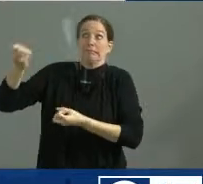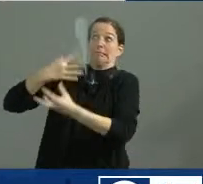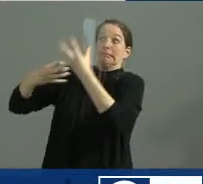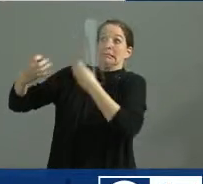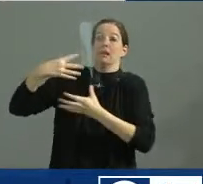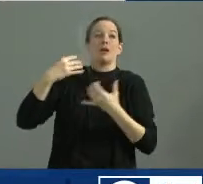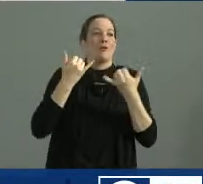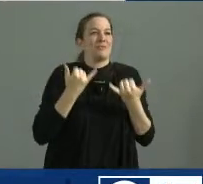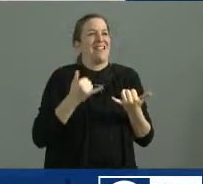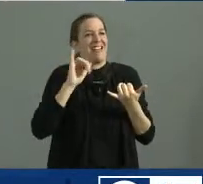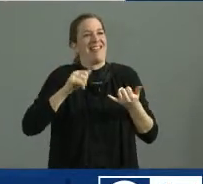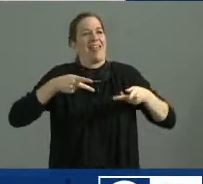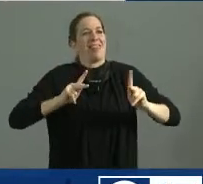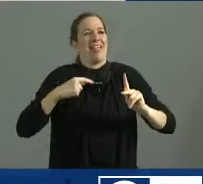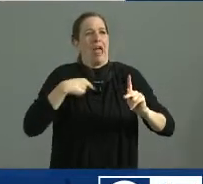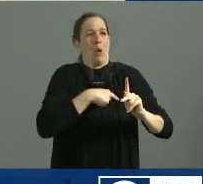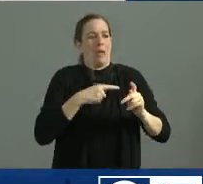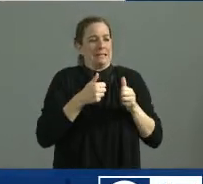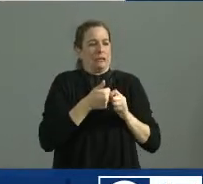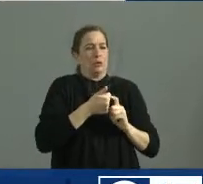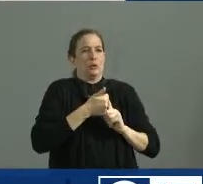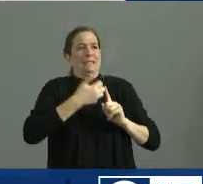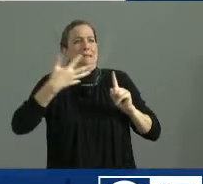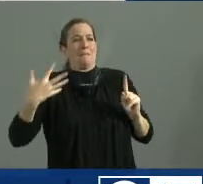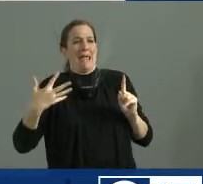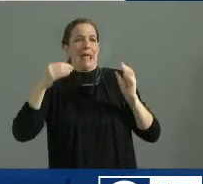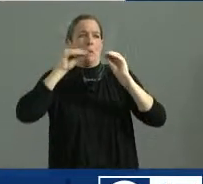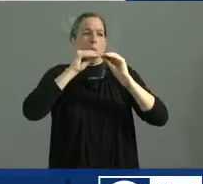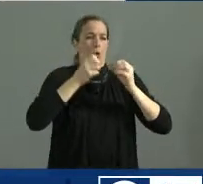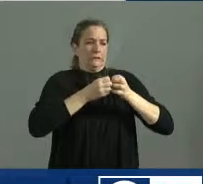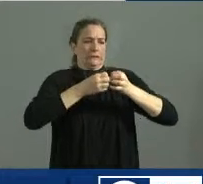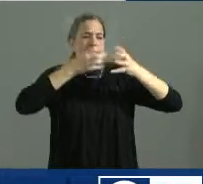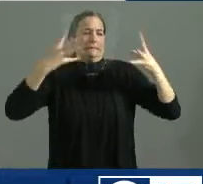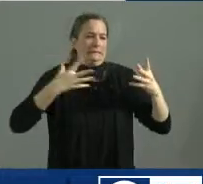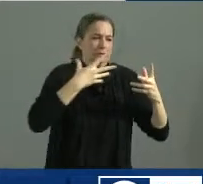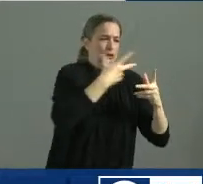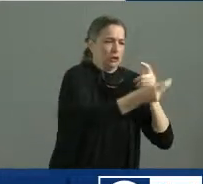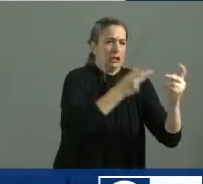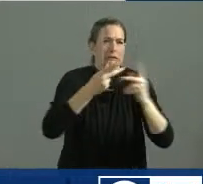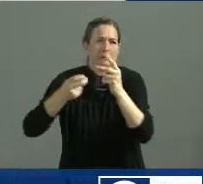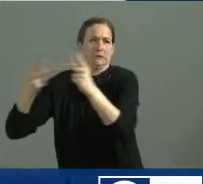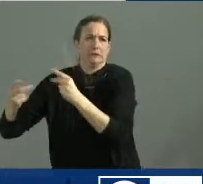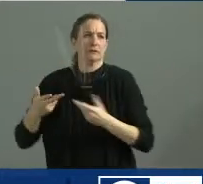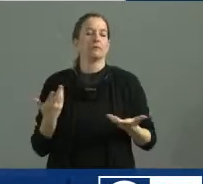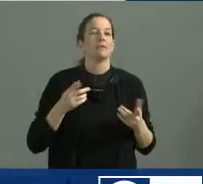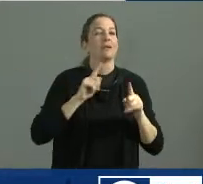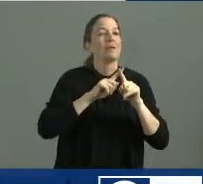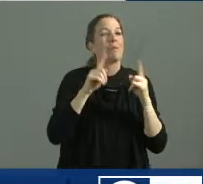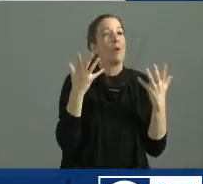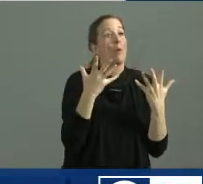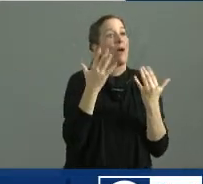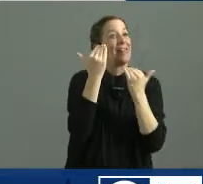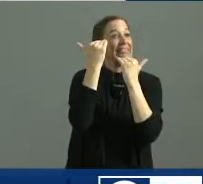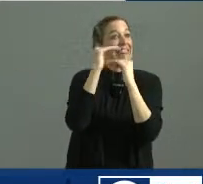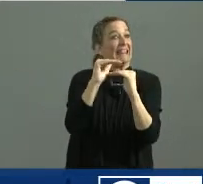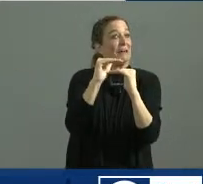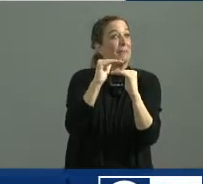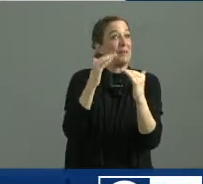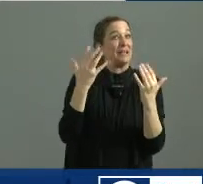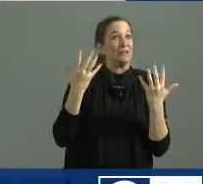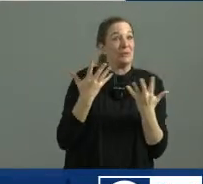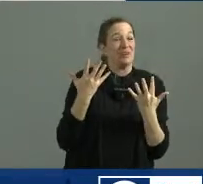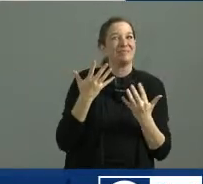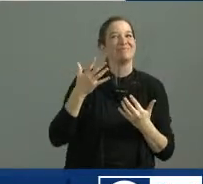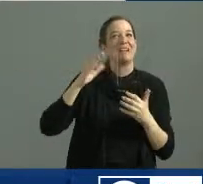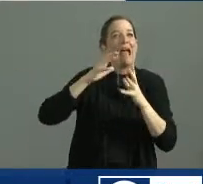expanding vaccination opportunities. The other limitation, though, is going to be the amount of vaccine coming into the state. So